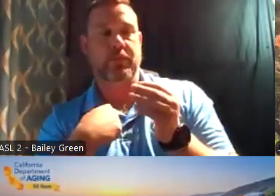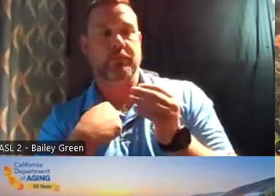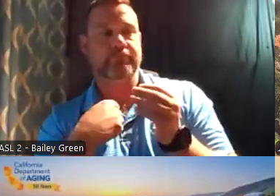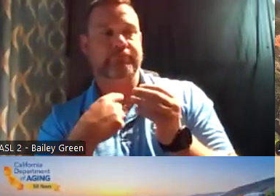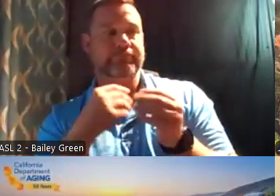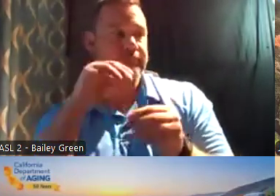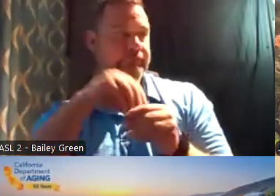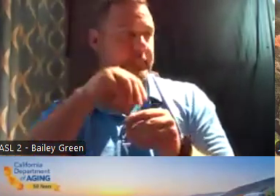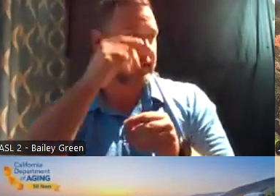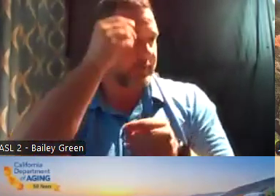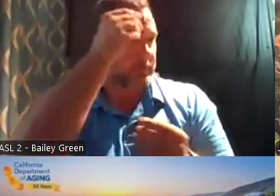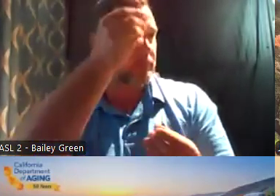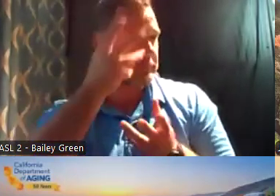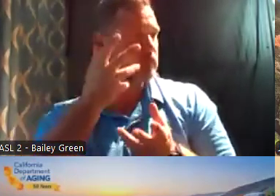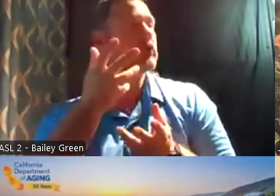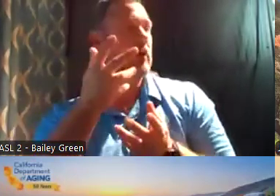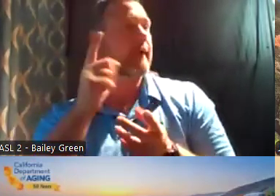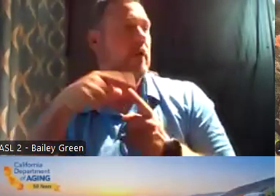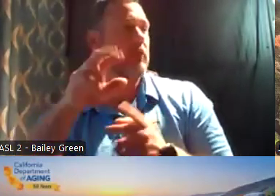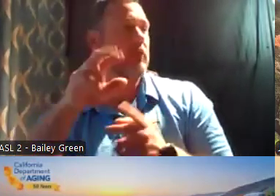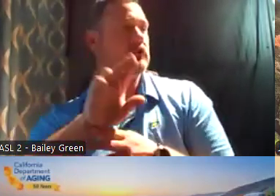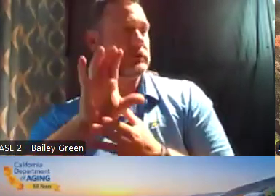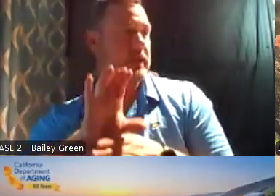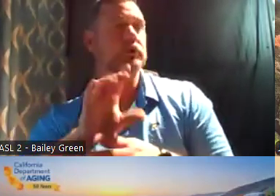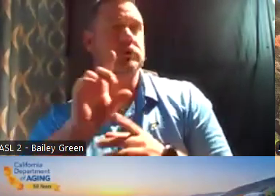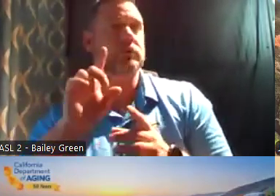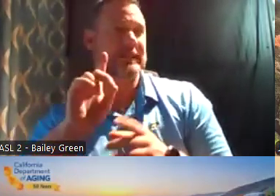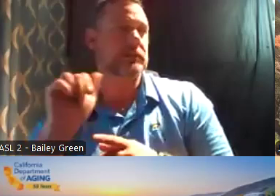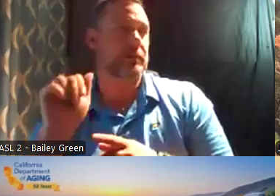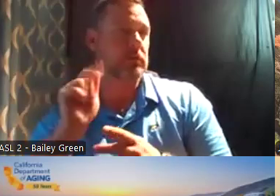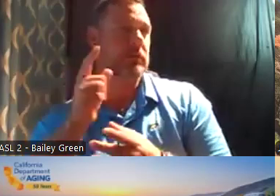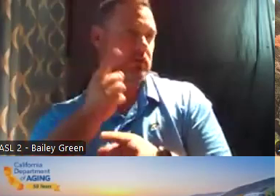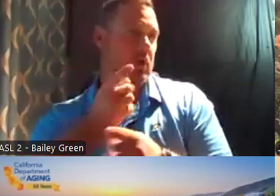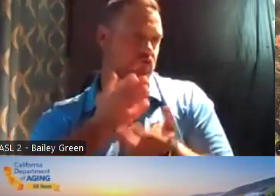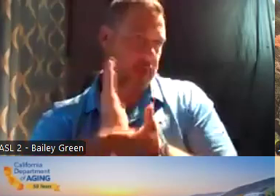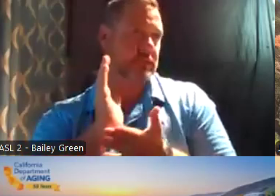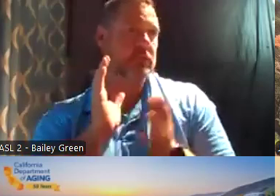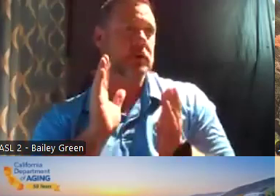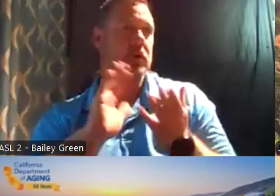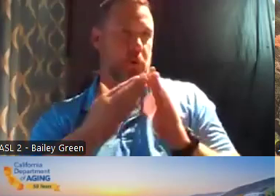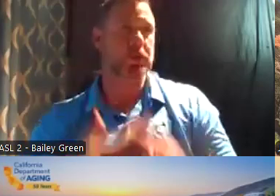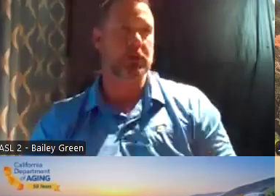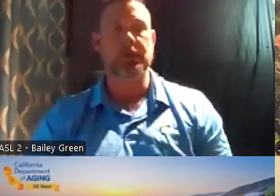the regional centers and the disability rights community.